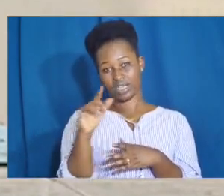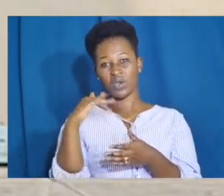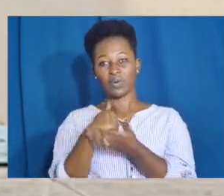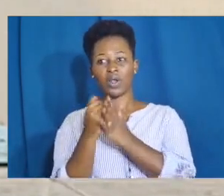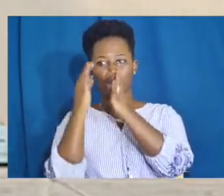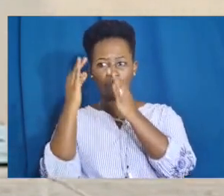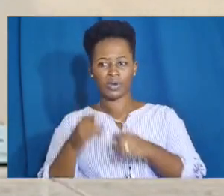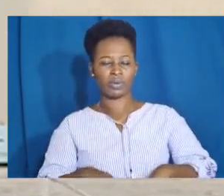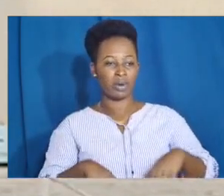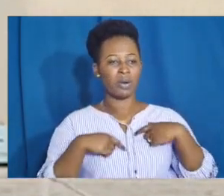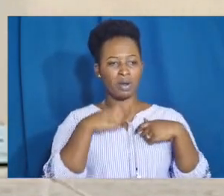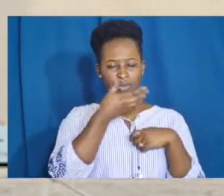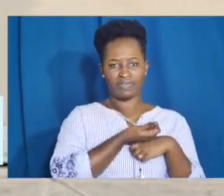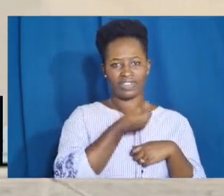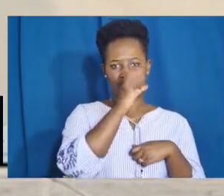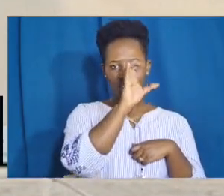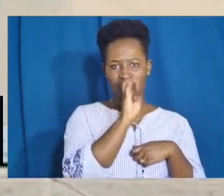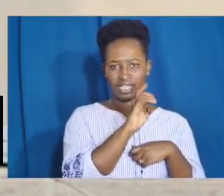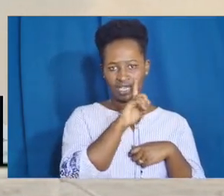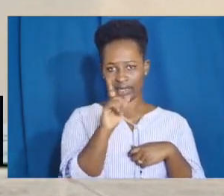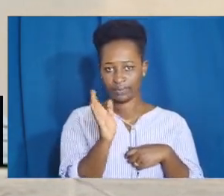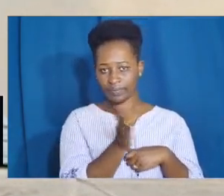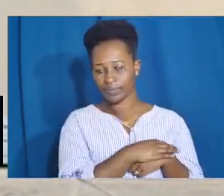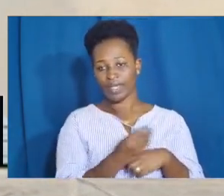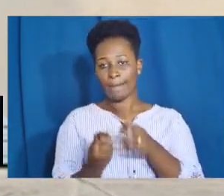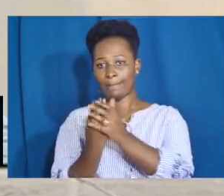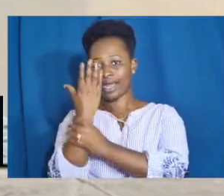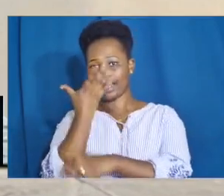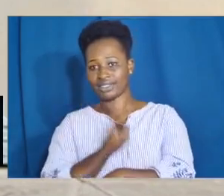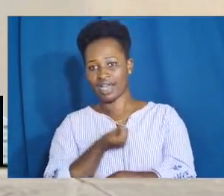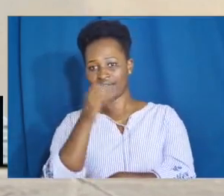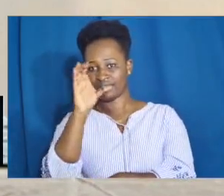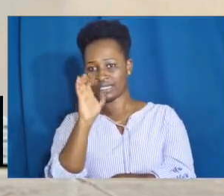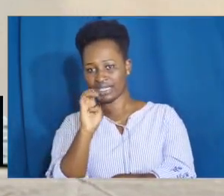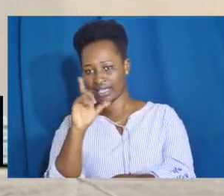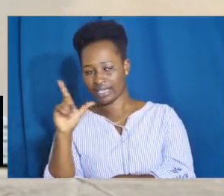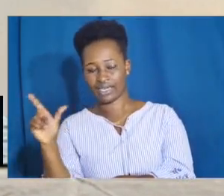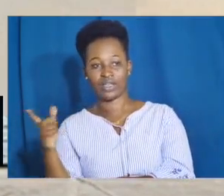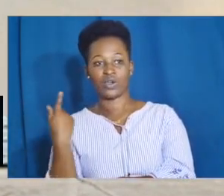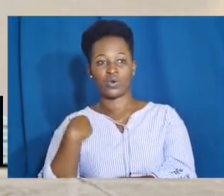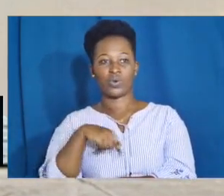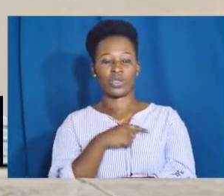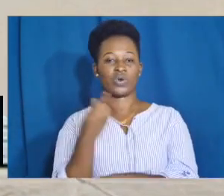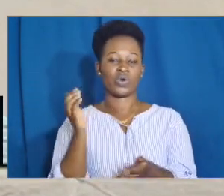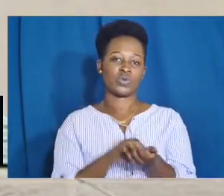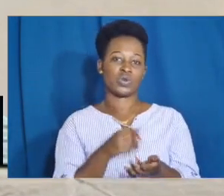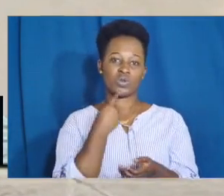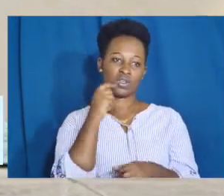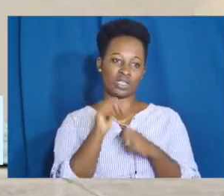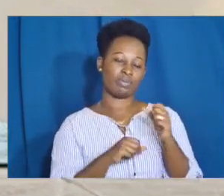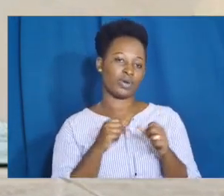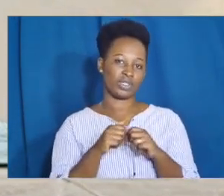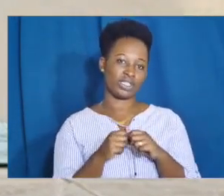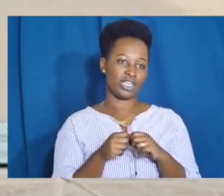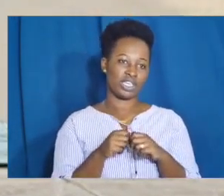be animals, they have cells. Let it be plants, they have cells. We also talked about